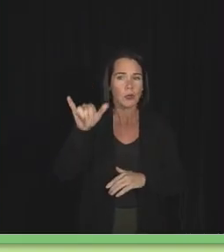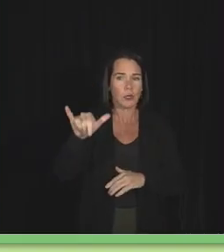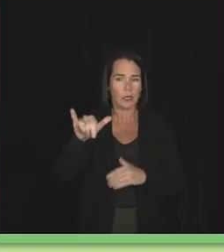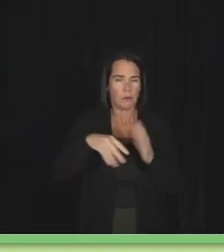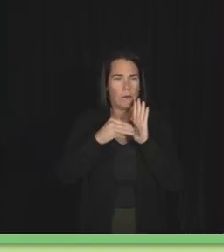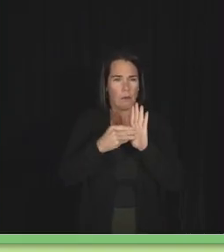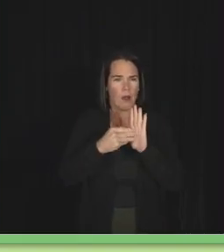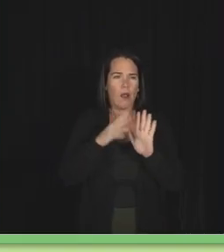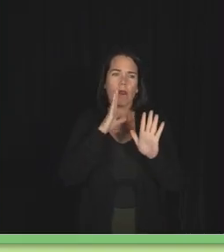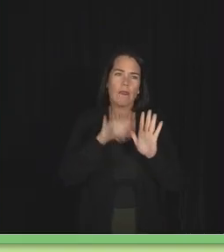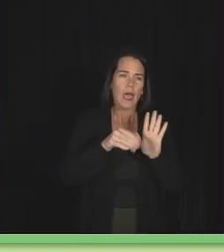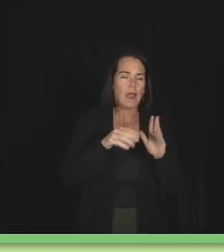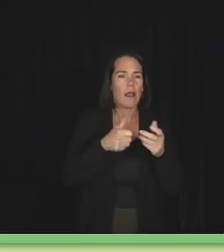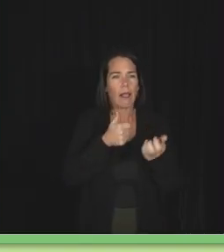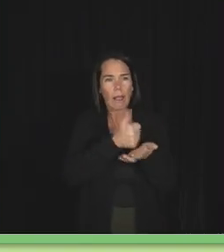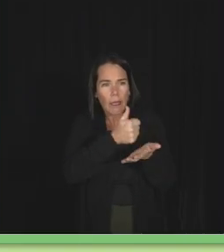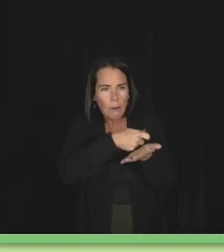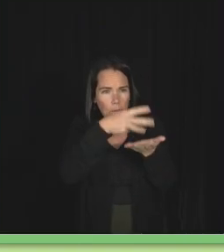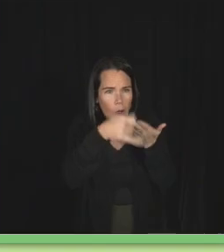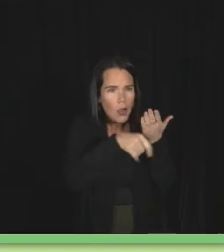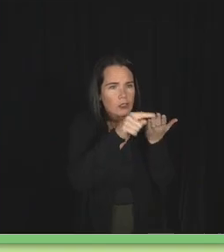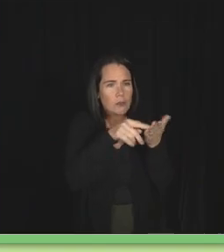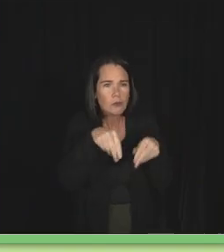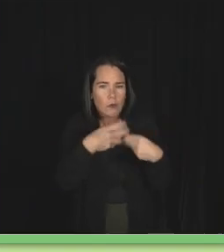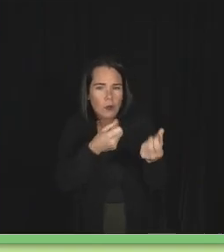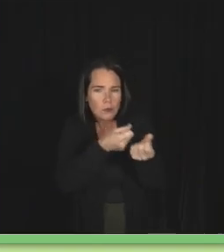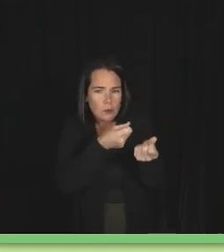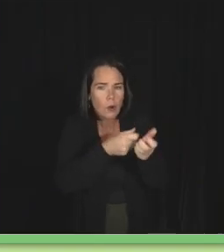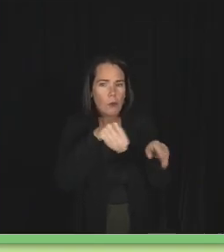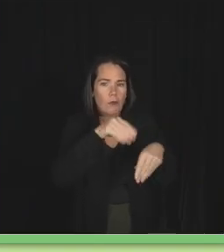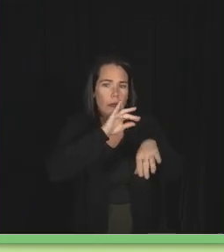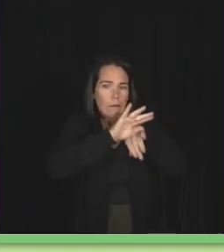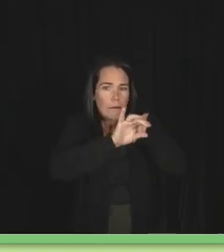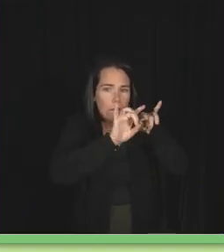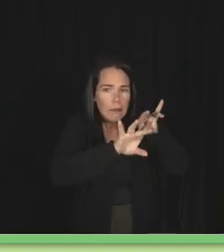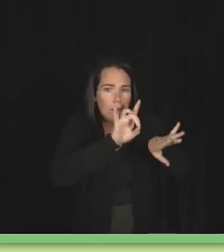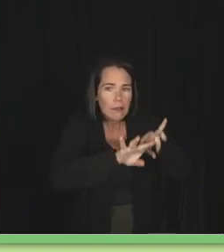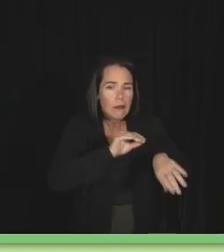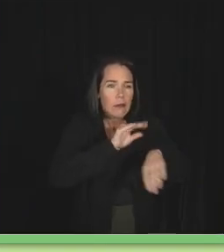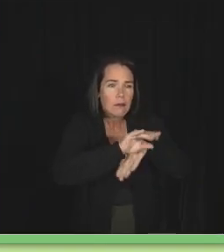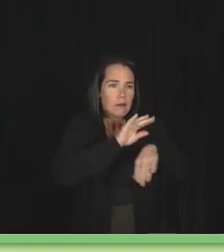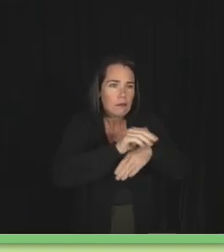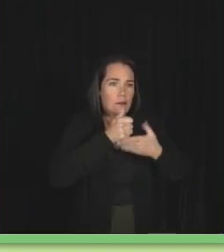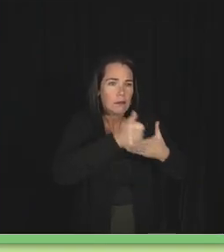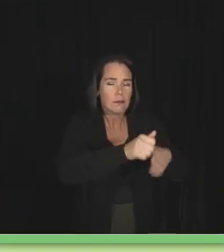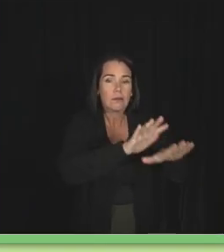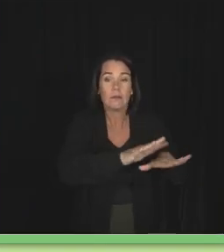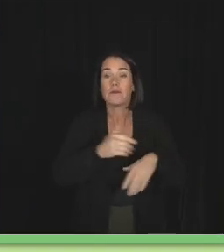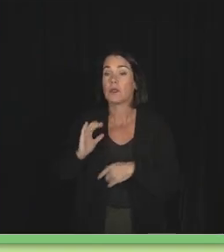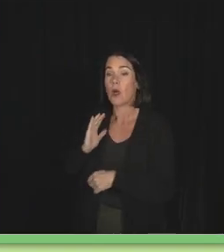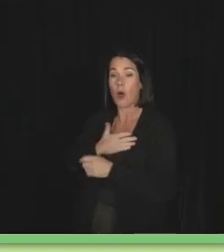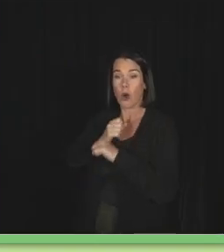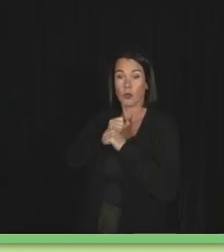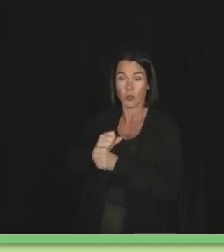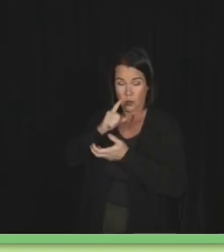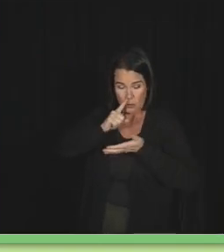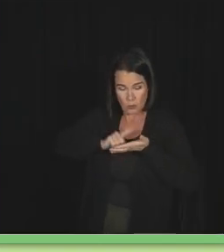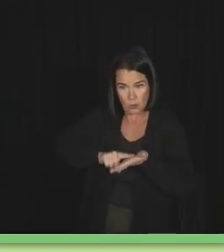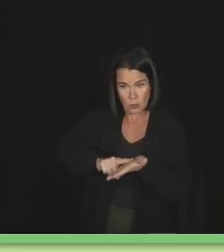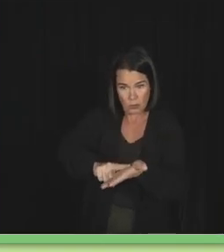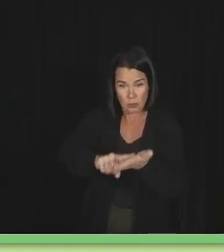with support, guidance, and services, is a fine example of that. The security audits that we've been doing at OSTIF